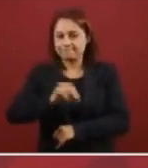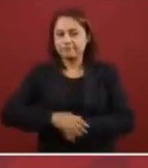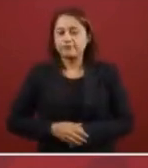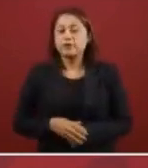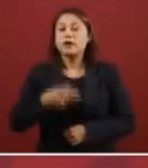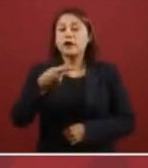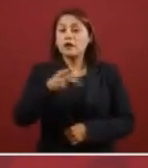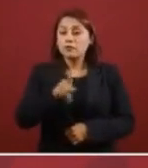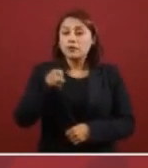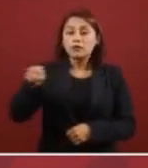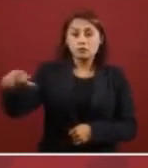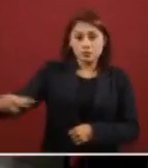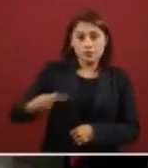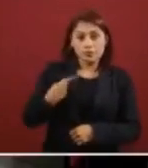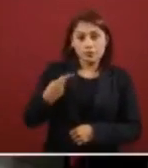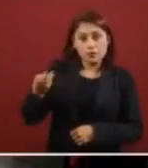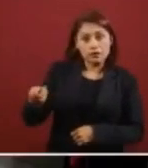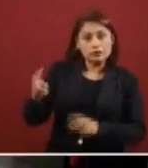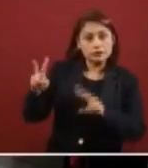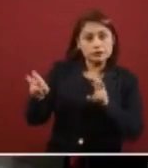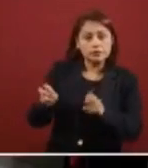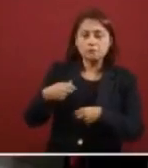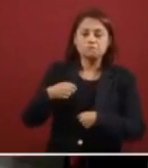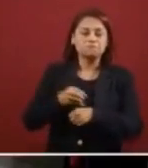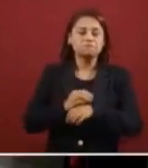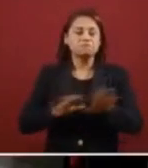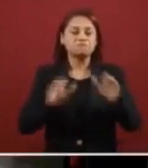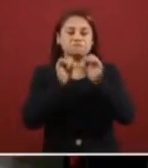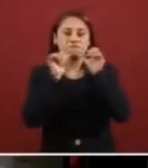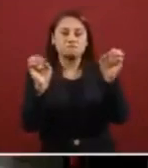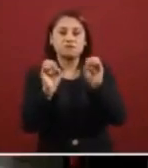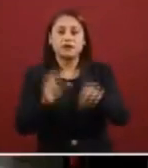nada. You're asking, we do not have anything.